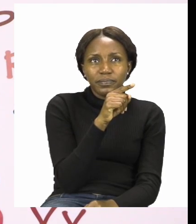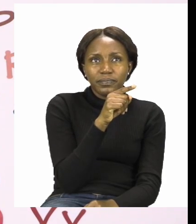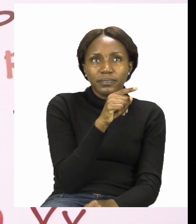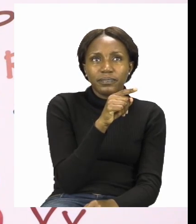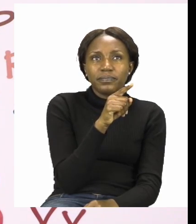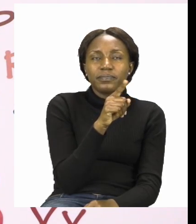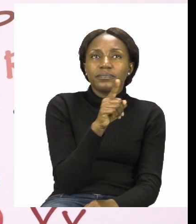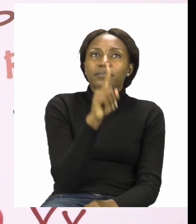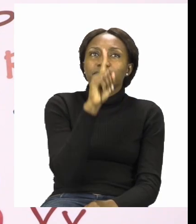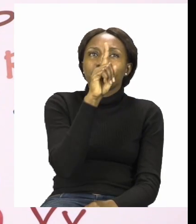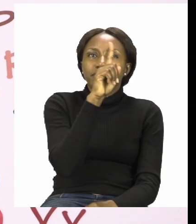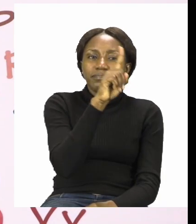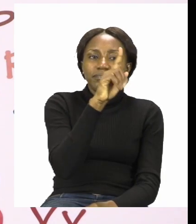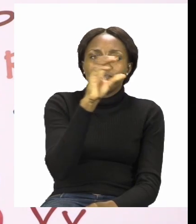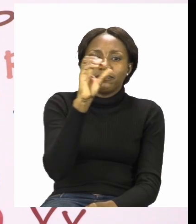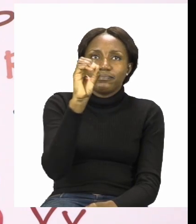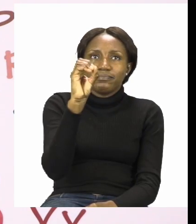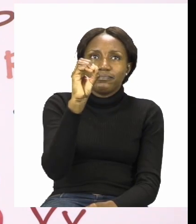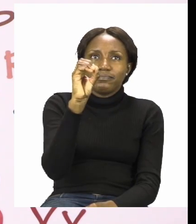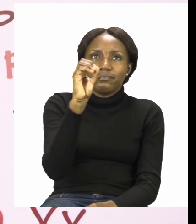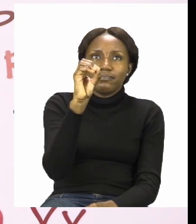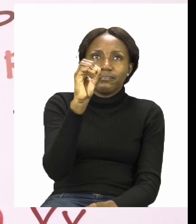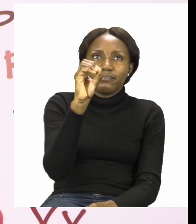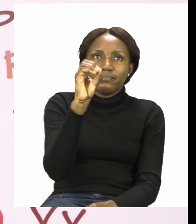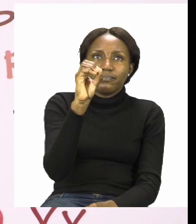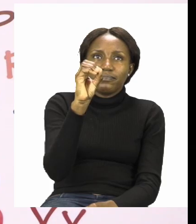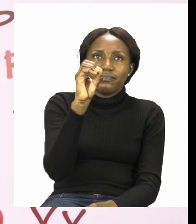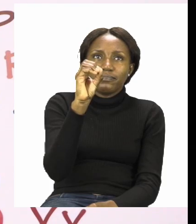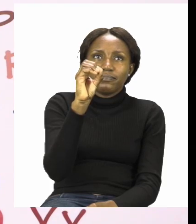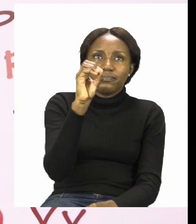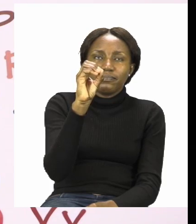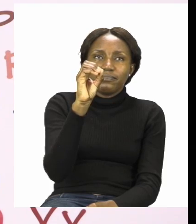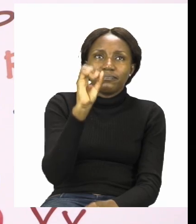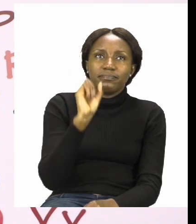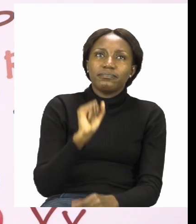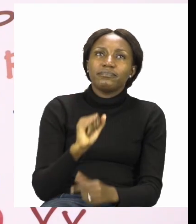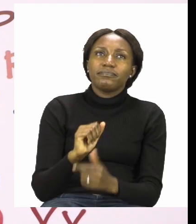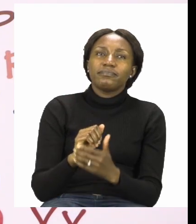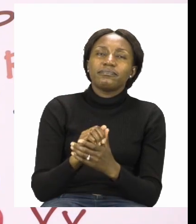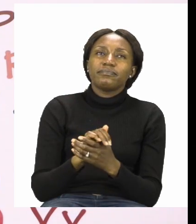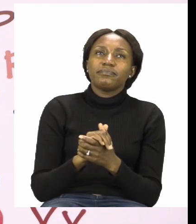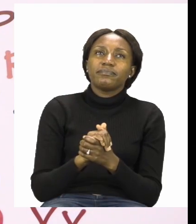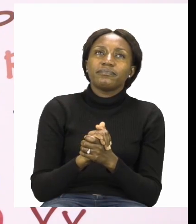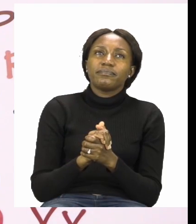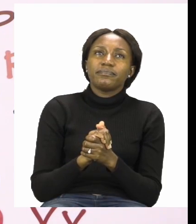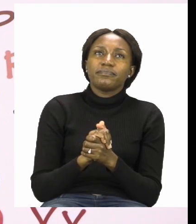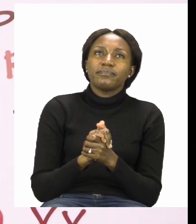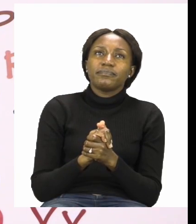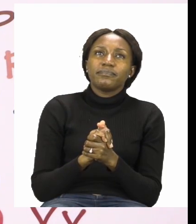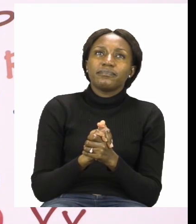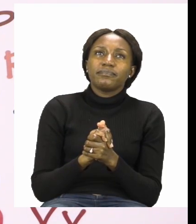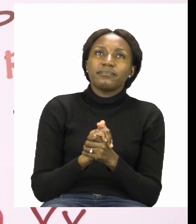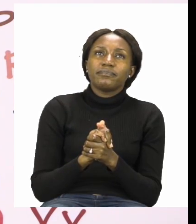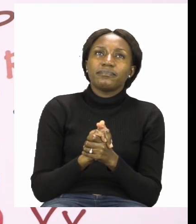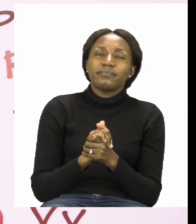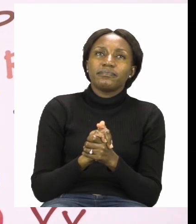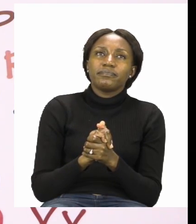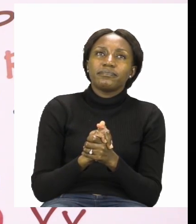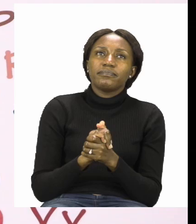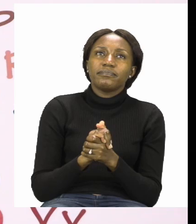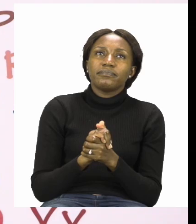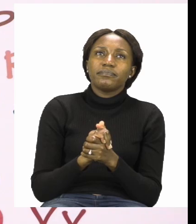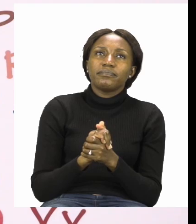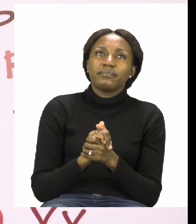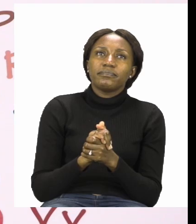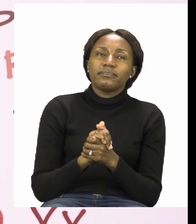Mr. Tens. Why? Because Mr. Tens likes to stand in front of Mrs. Units. So